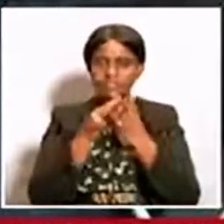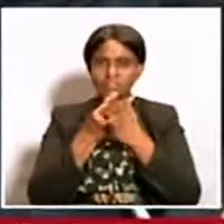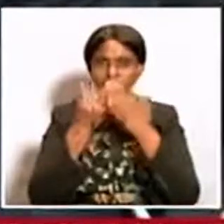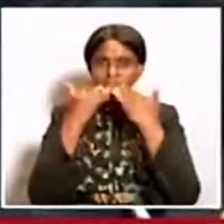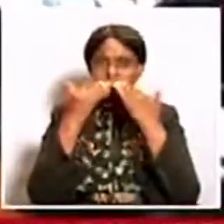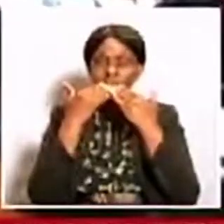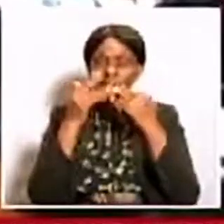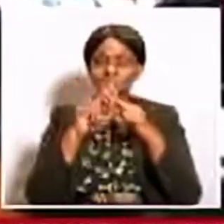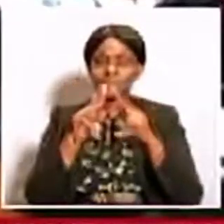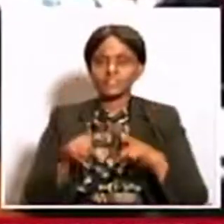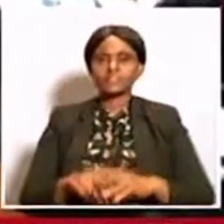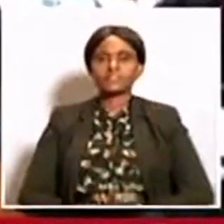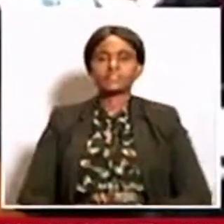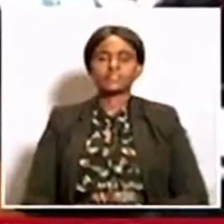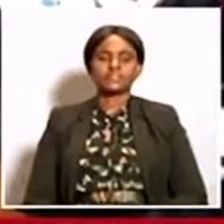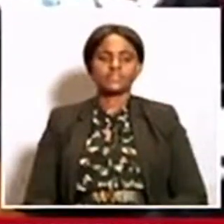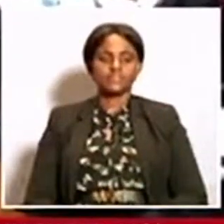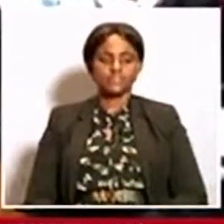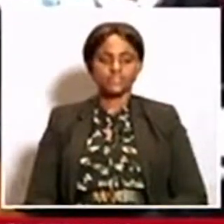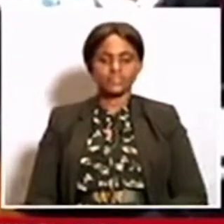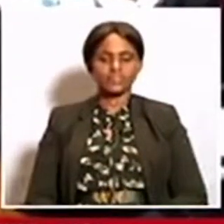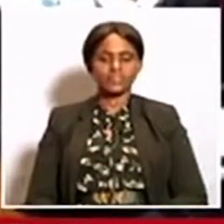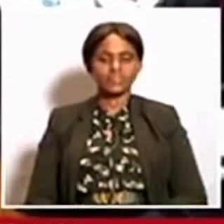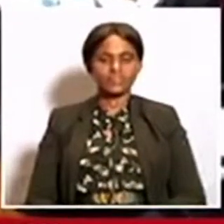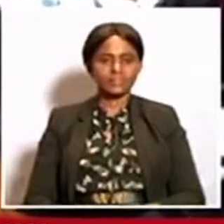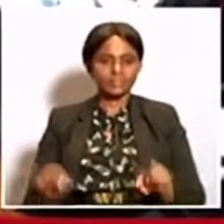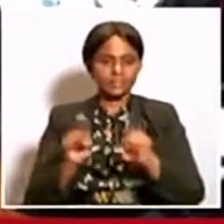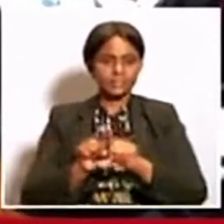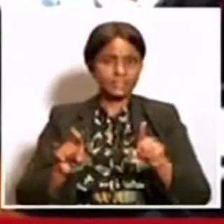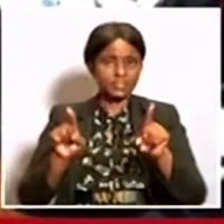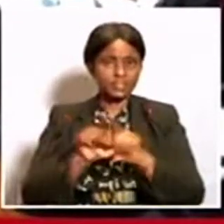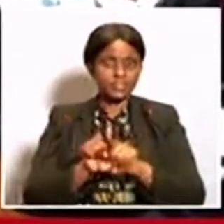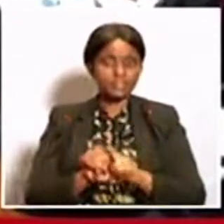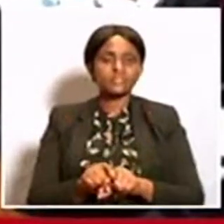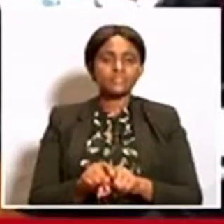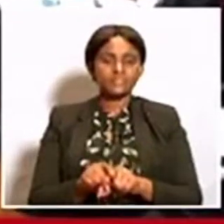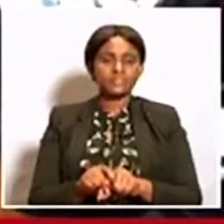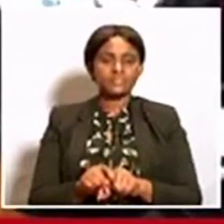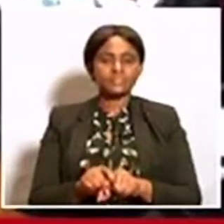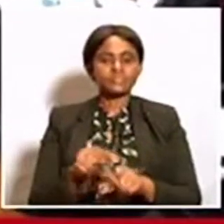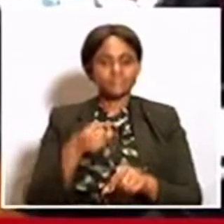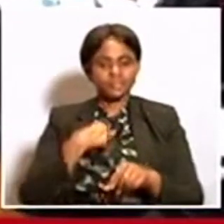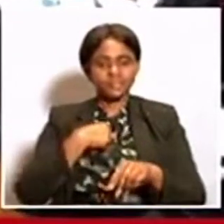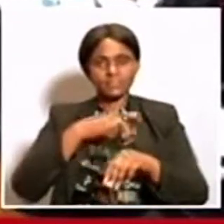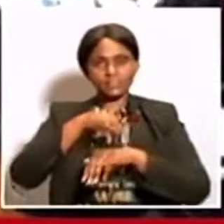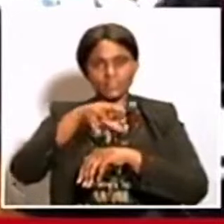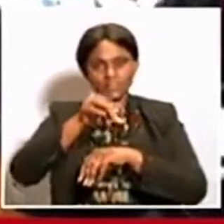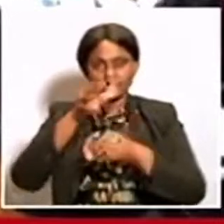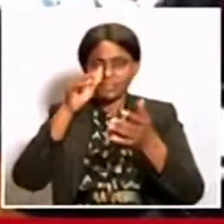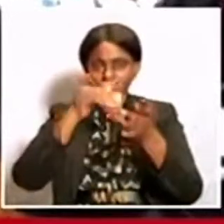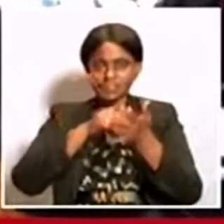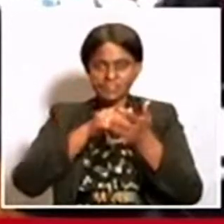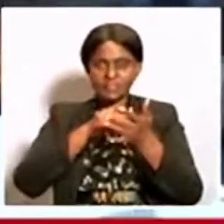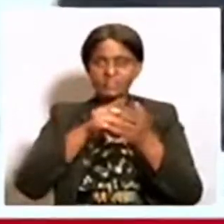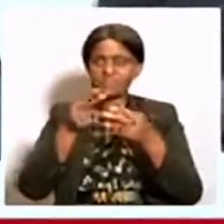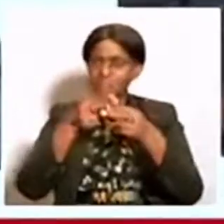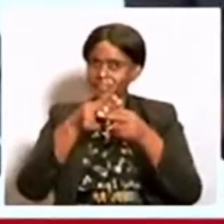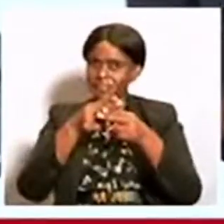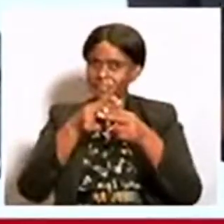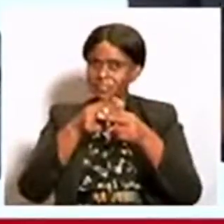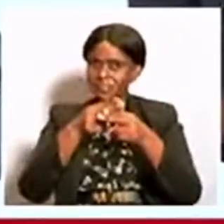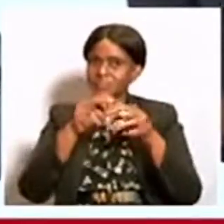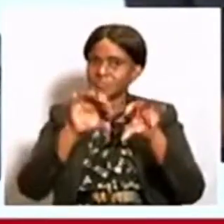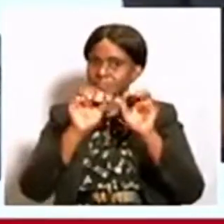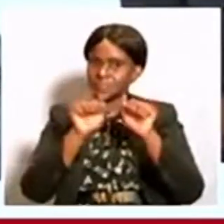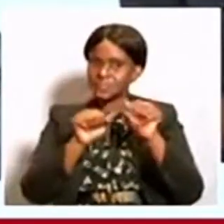Chair. On the same, let me guide again. Honorable Gamondo, it should be short. Please go